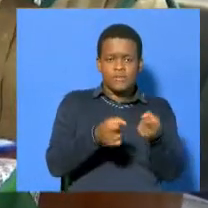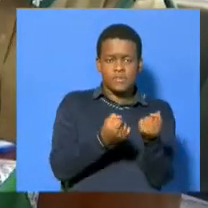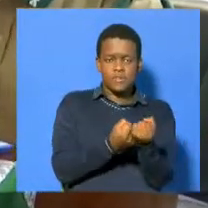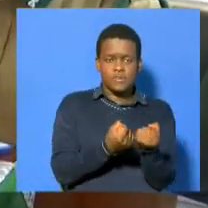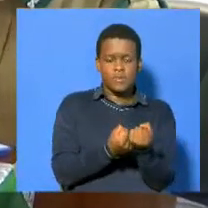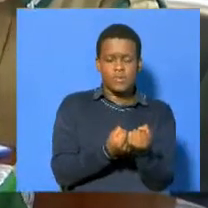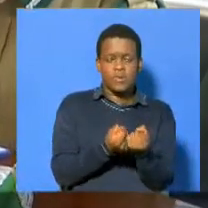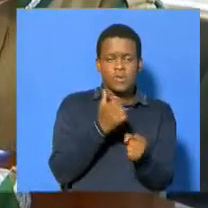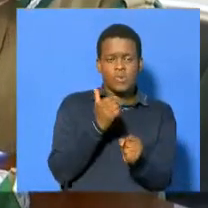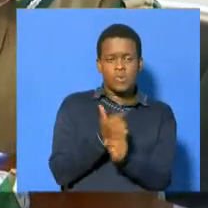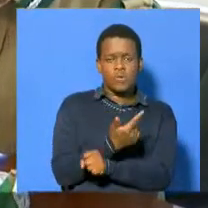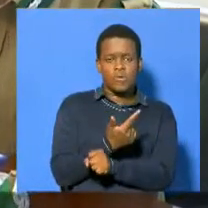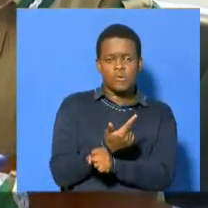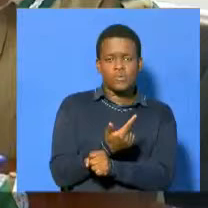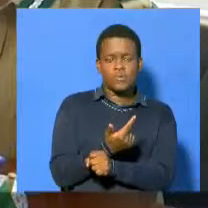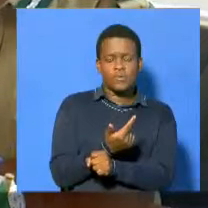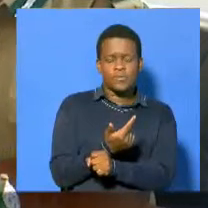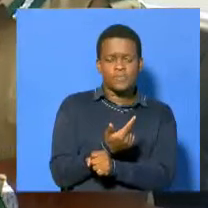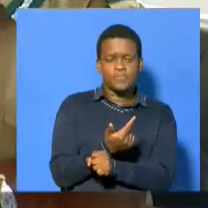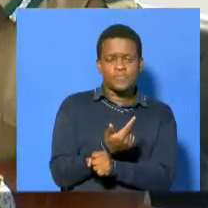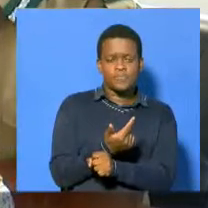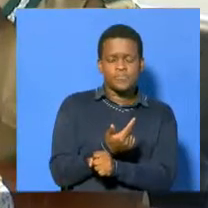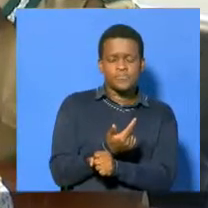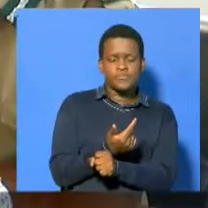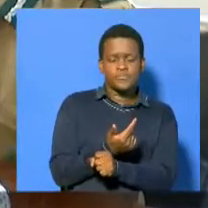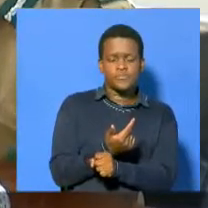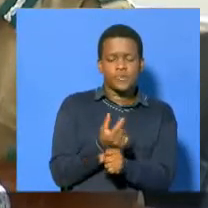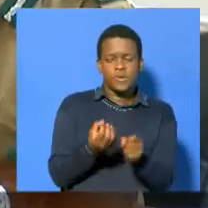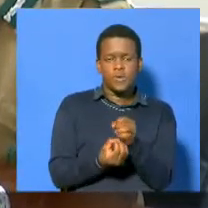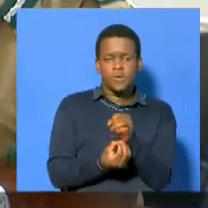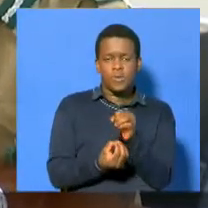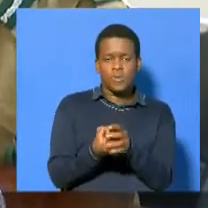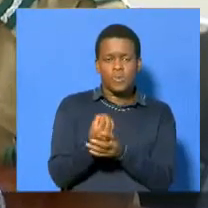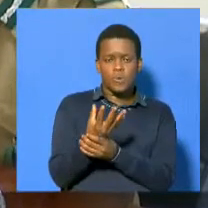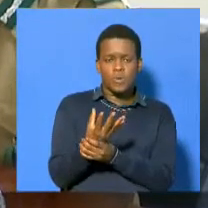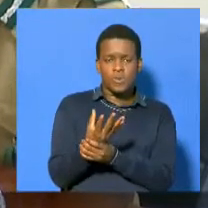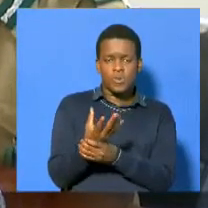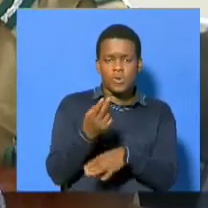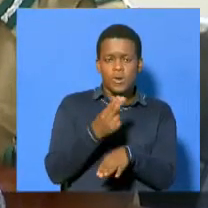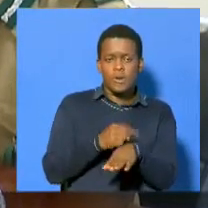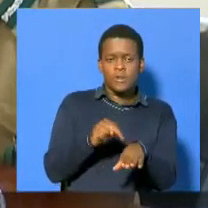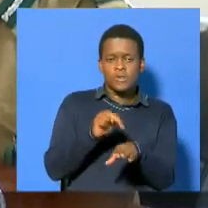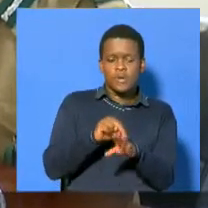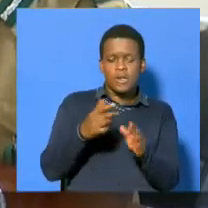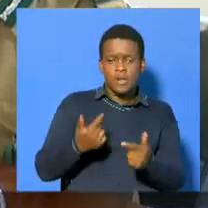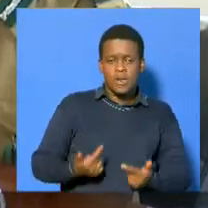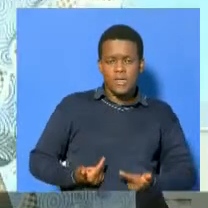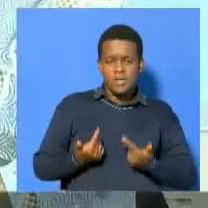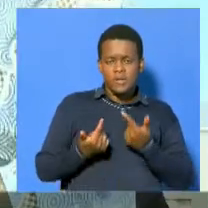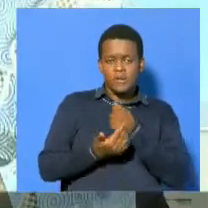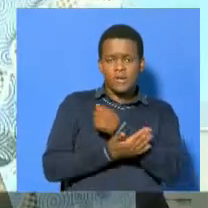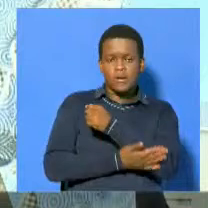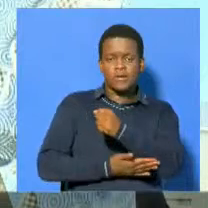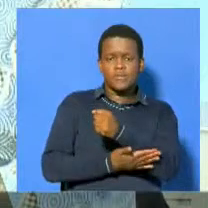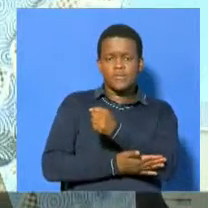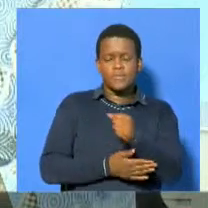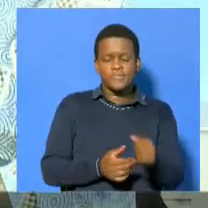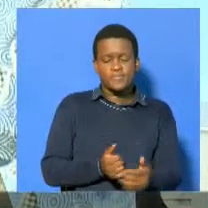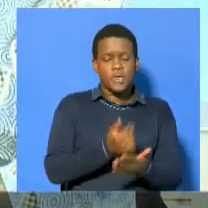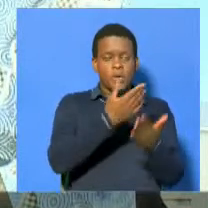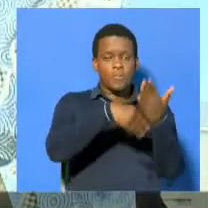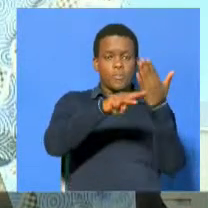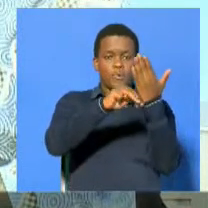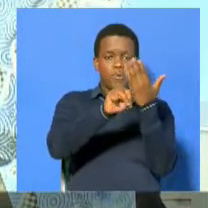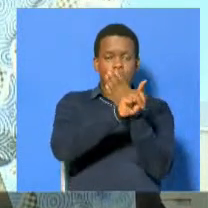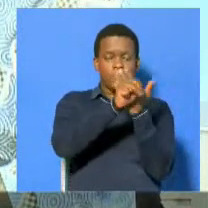possibly can offer towards the growth of the national life of our country. The Chema Chema Fund